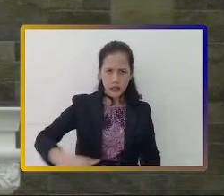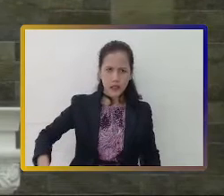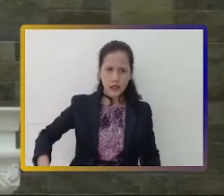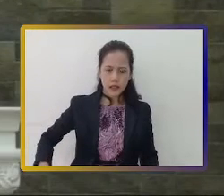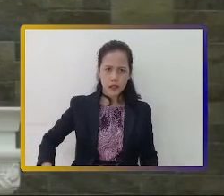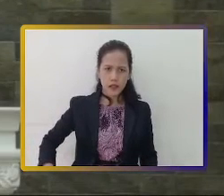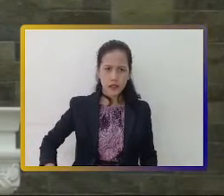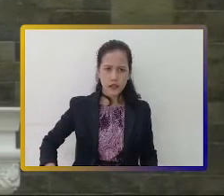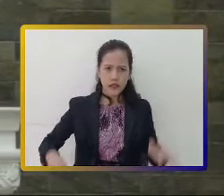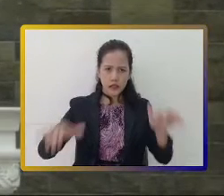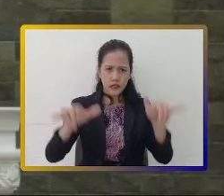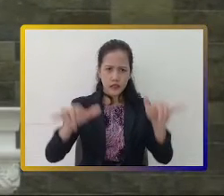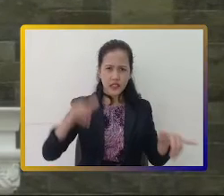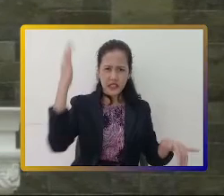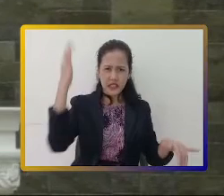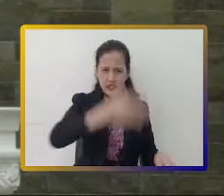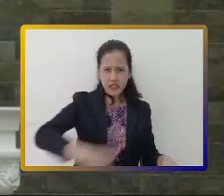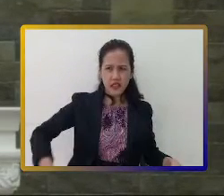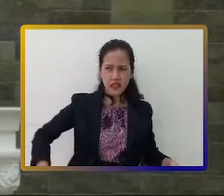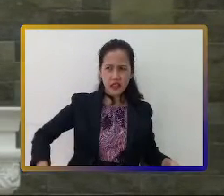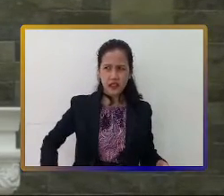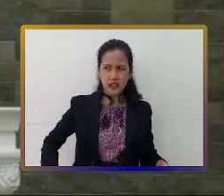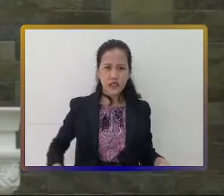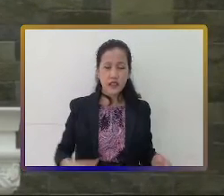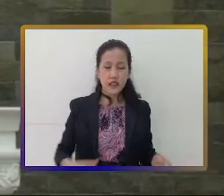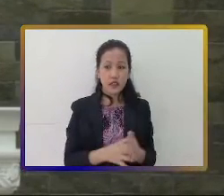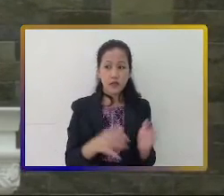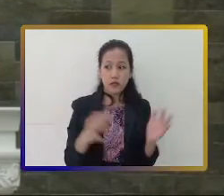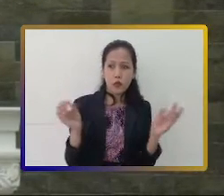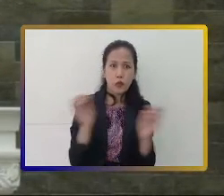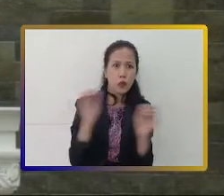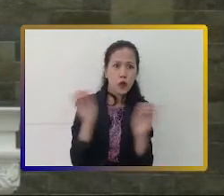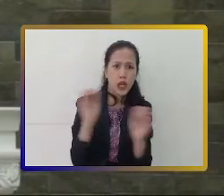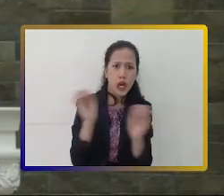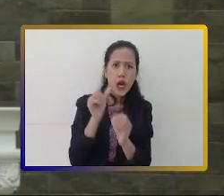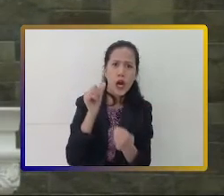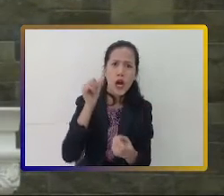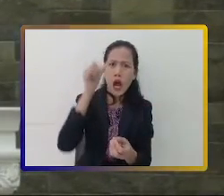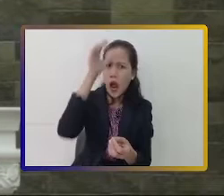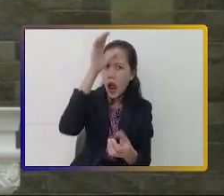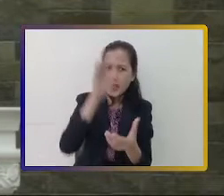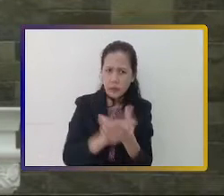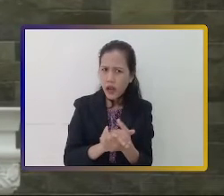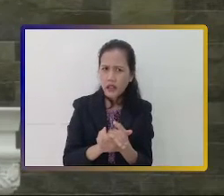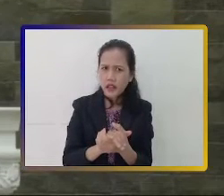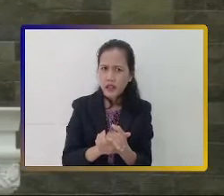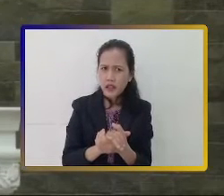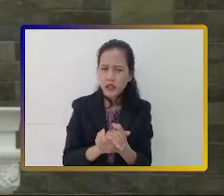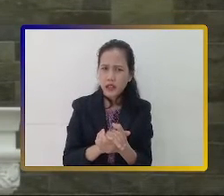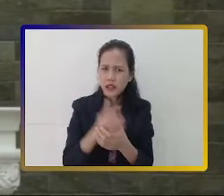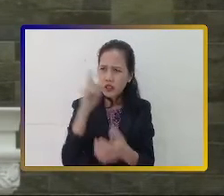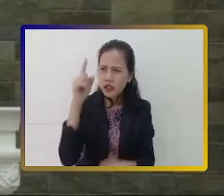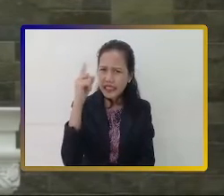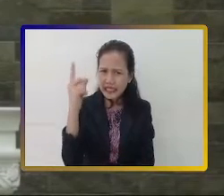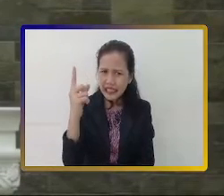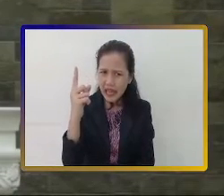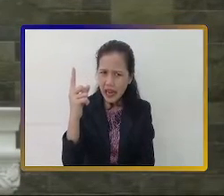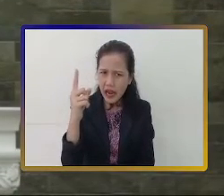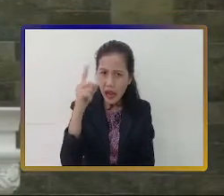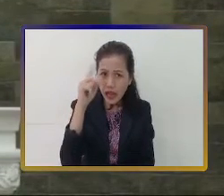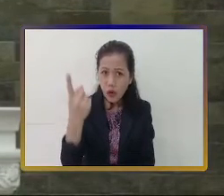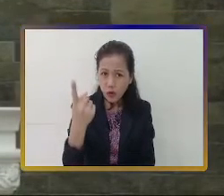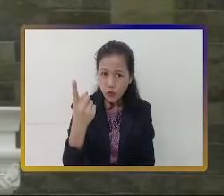They prefer to stay, kung tawagin po natin, ay husbandless. Wala silang asawa, but ang nakakalungkot po